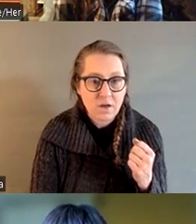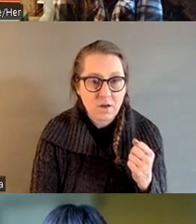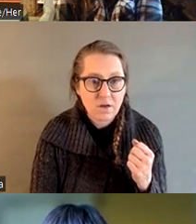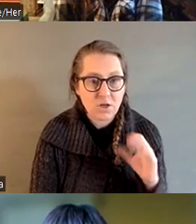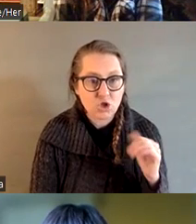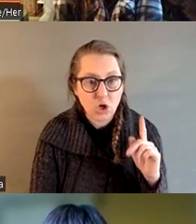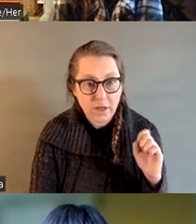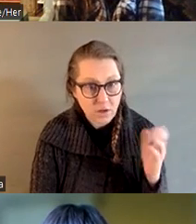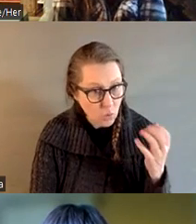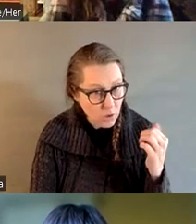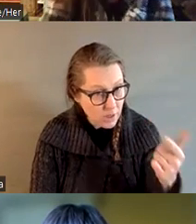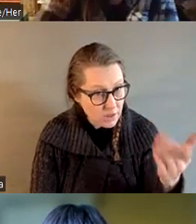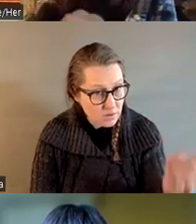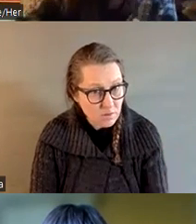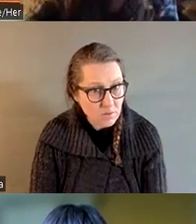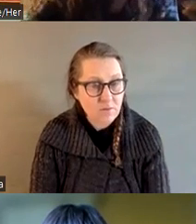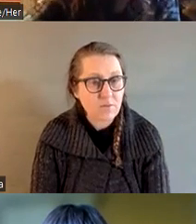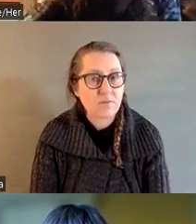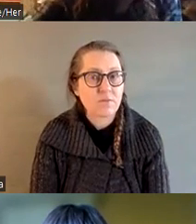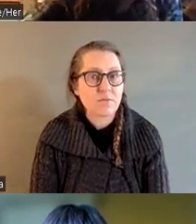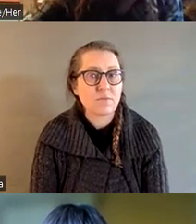Charlie, would you like to go next?